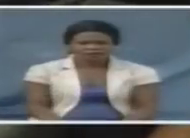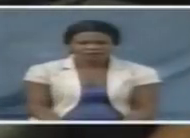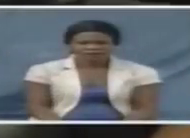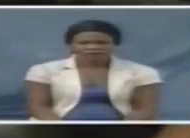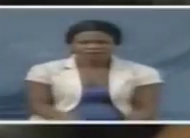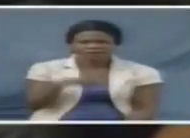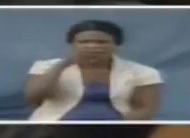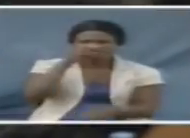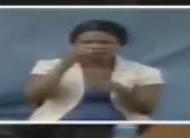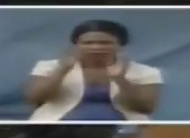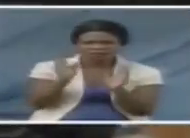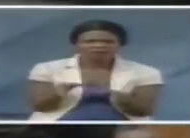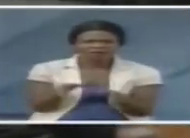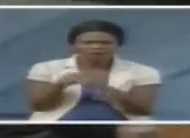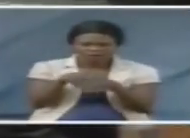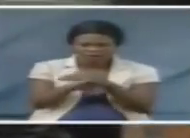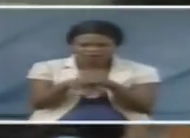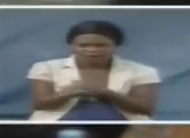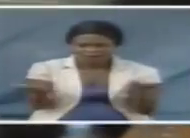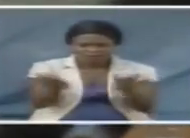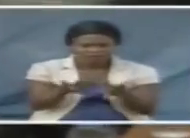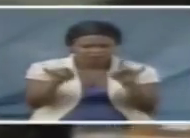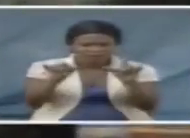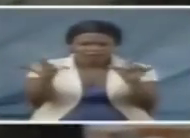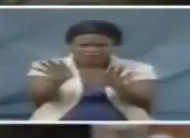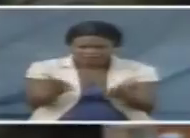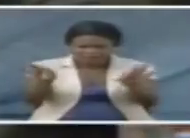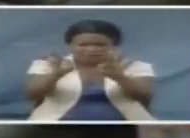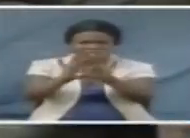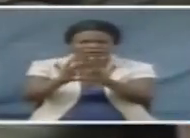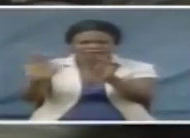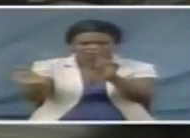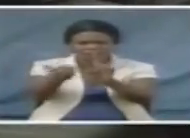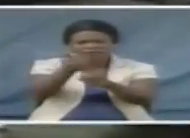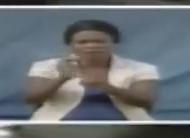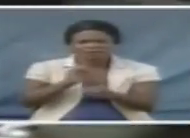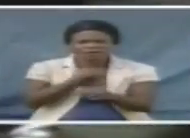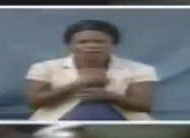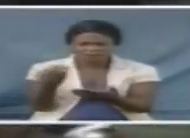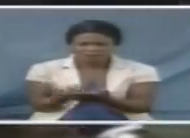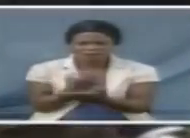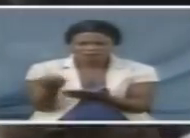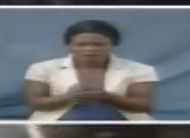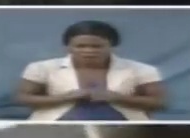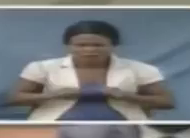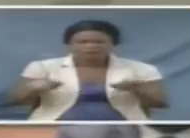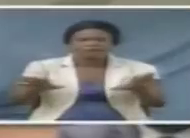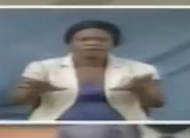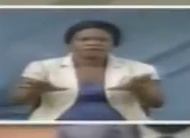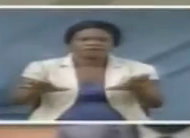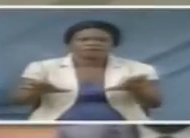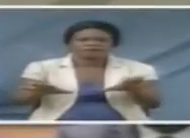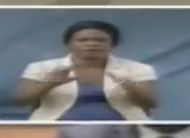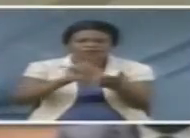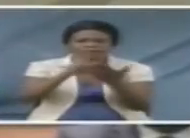administration and management. Mr. Speaker, Access to land is critical to the achievement of